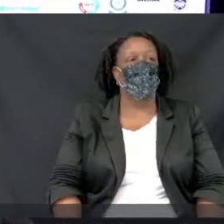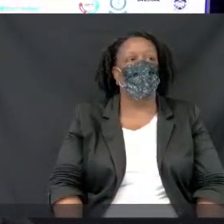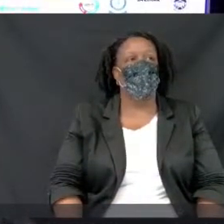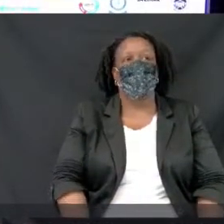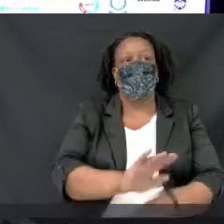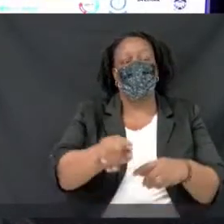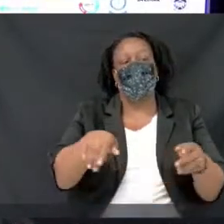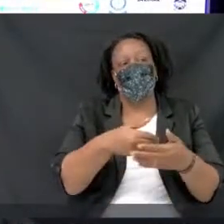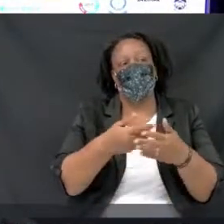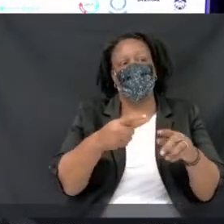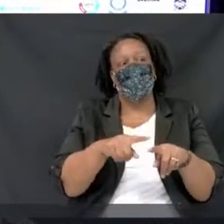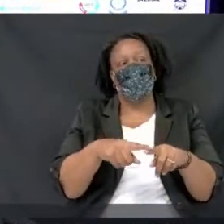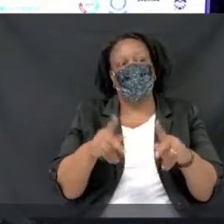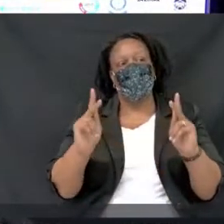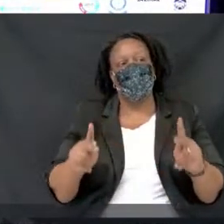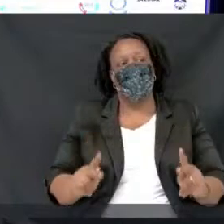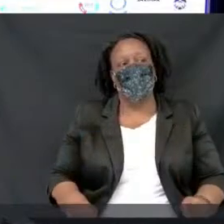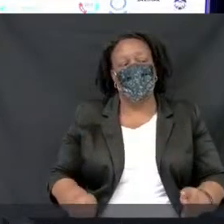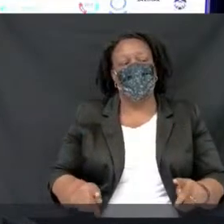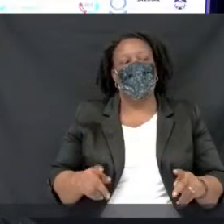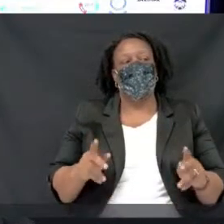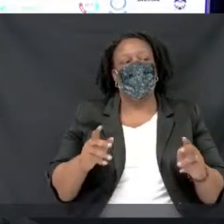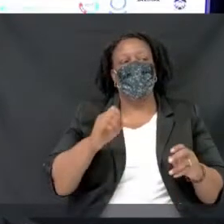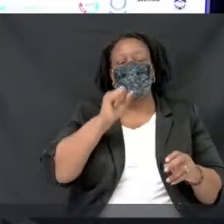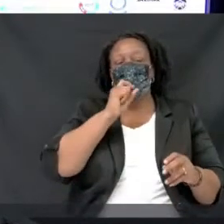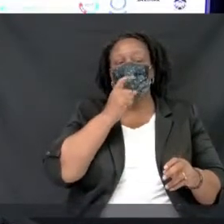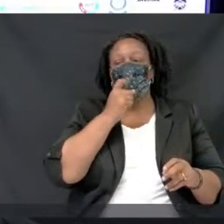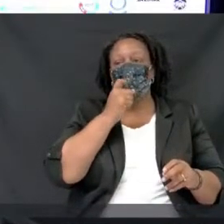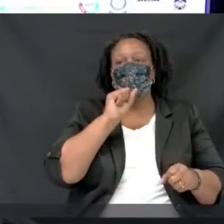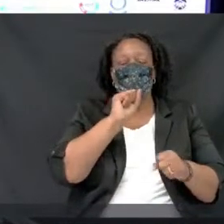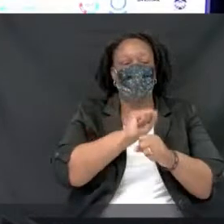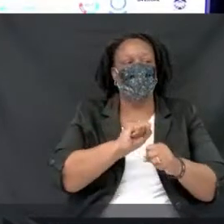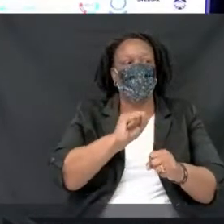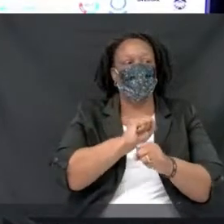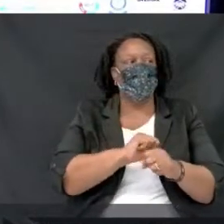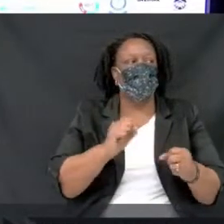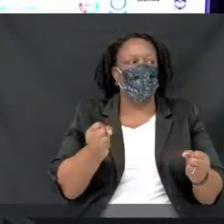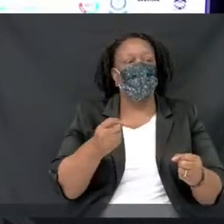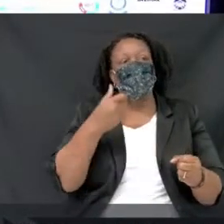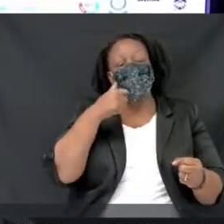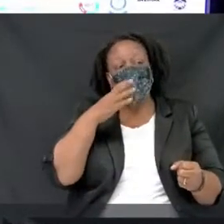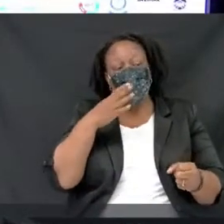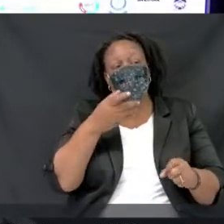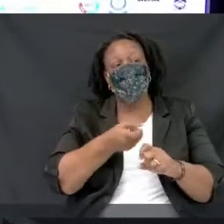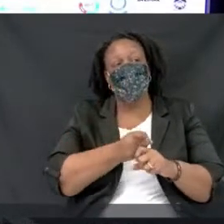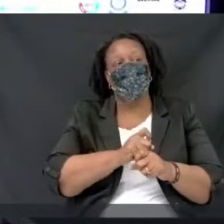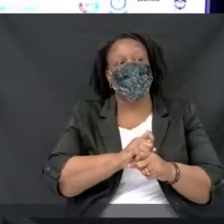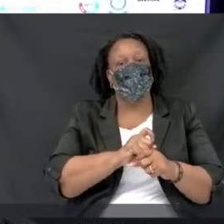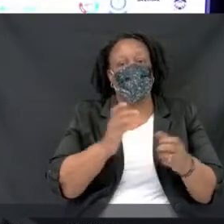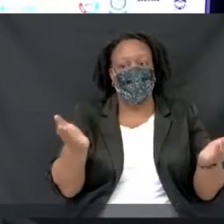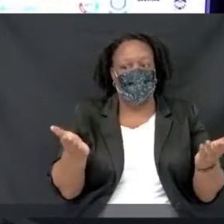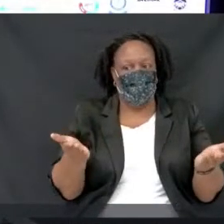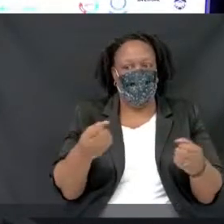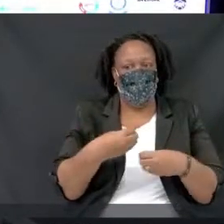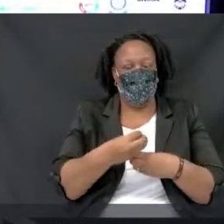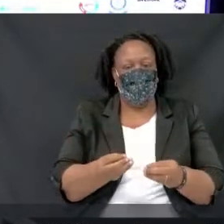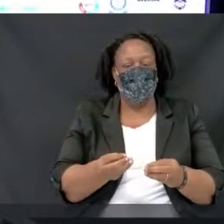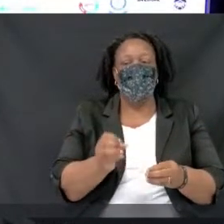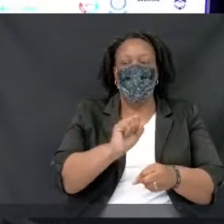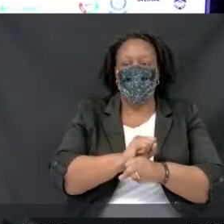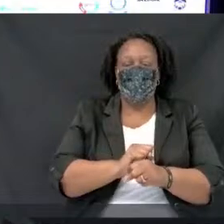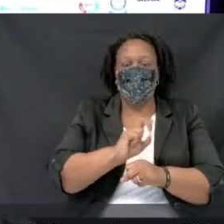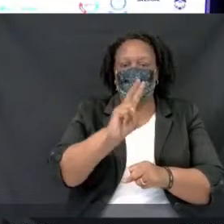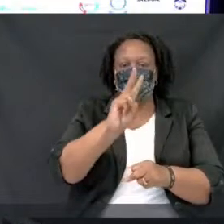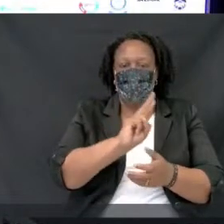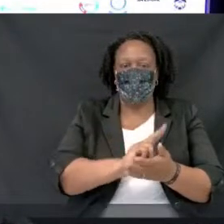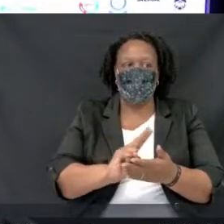work and for filling in for me while I was away for those 2 weeks. I thank ZIZ and all the